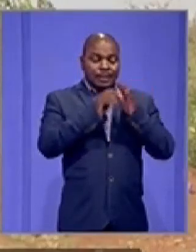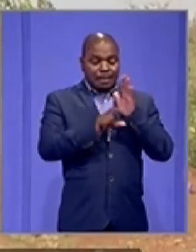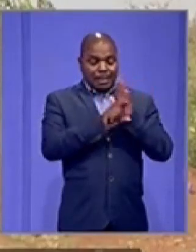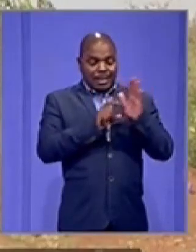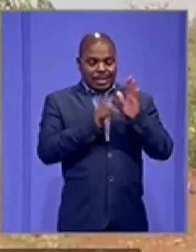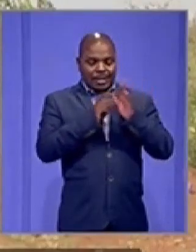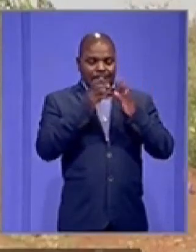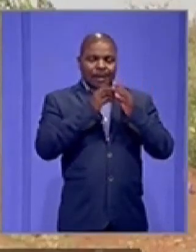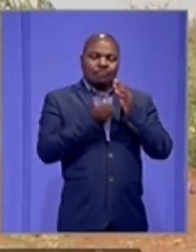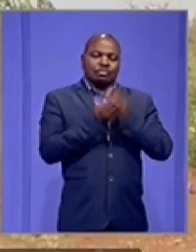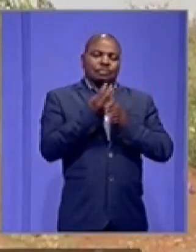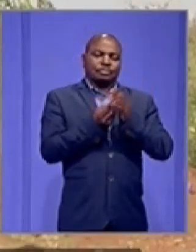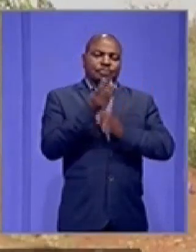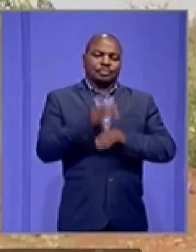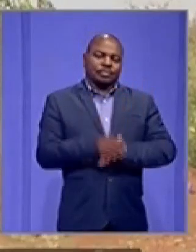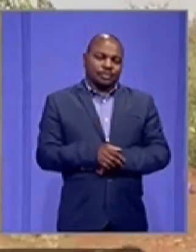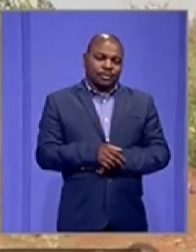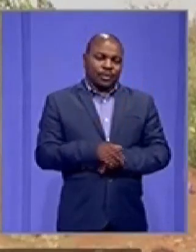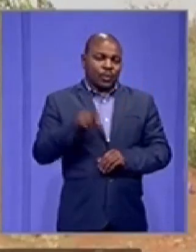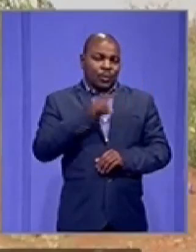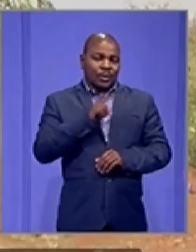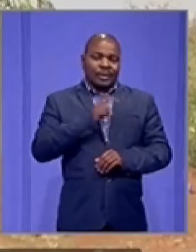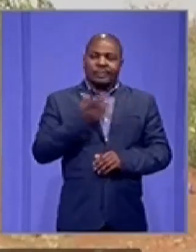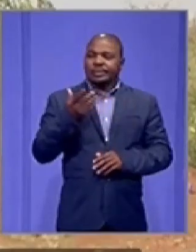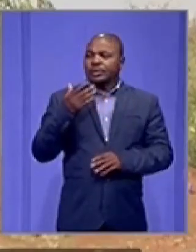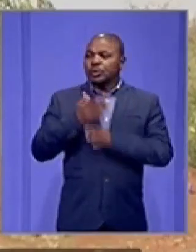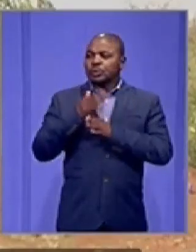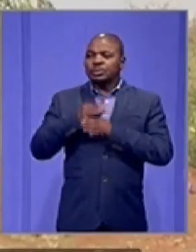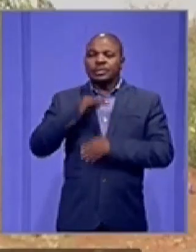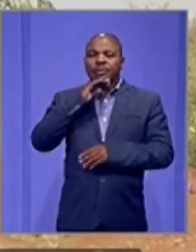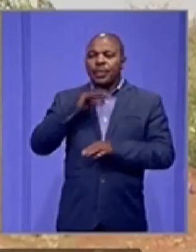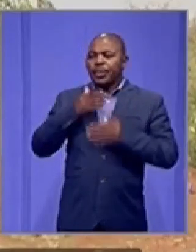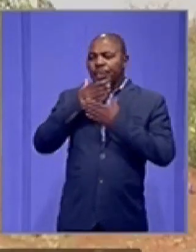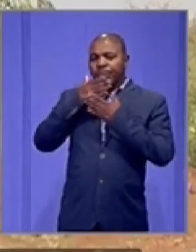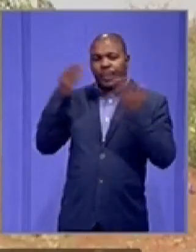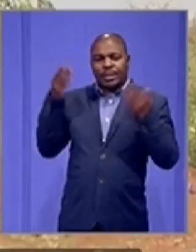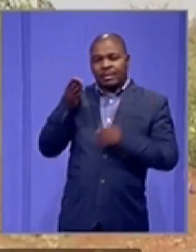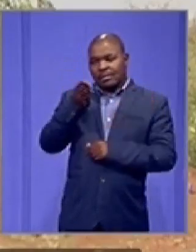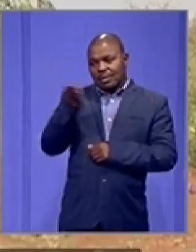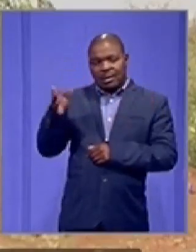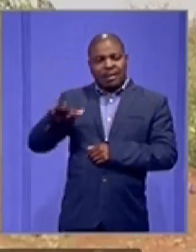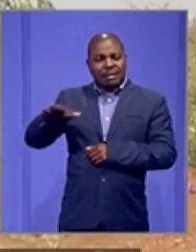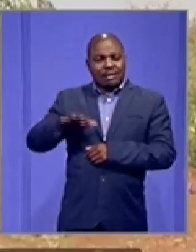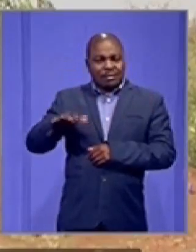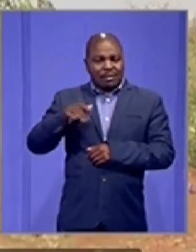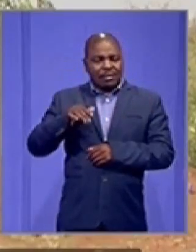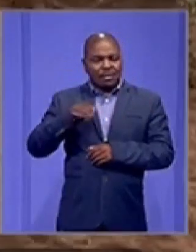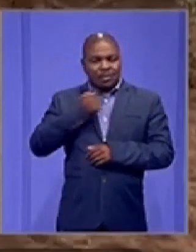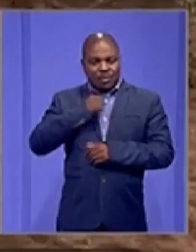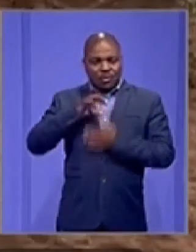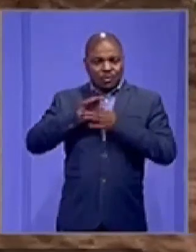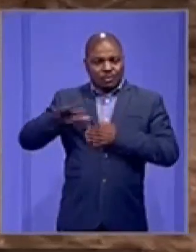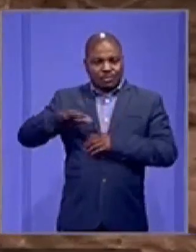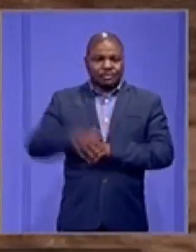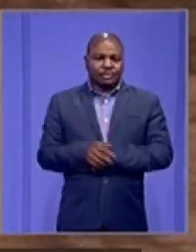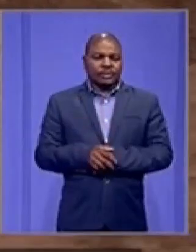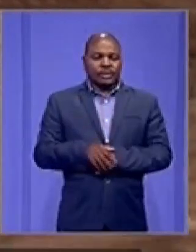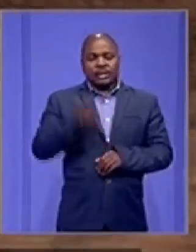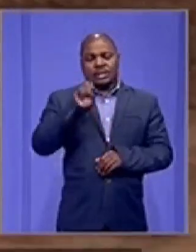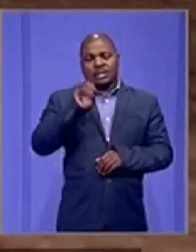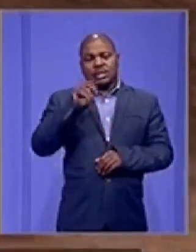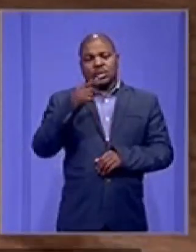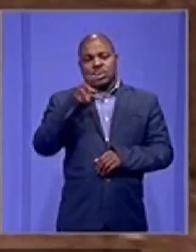there were no enough jobs in that area where we were staying. Singo ore